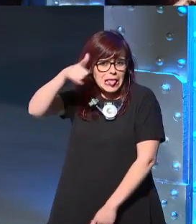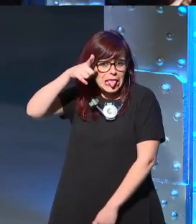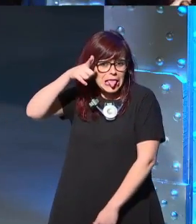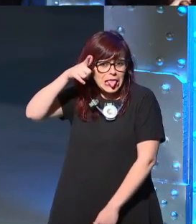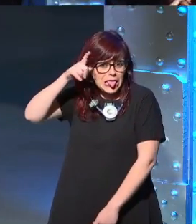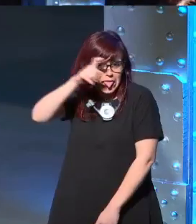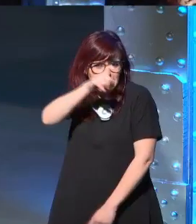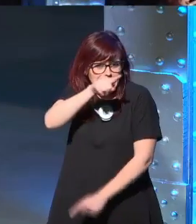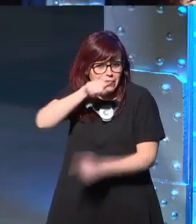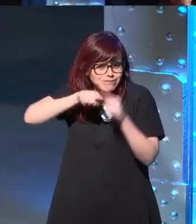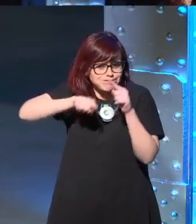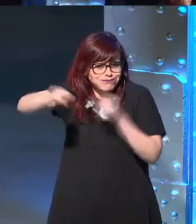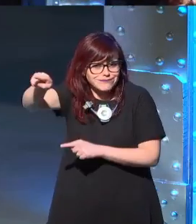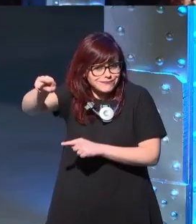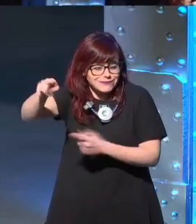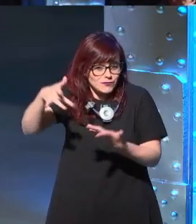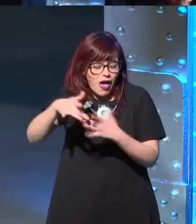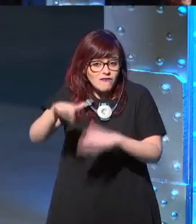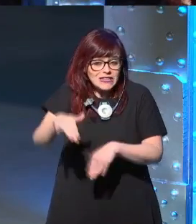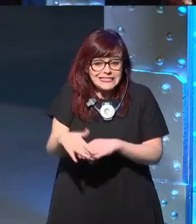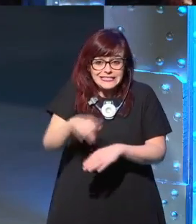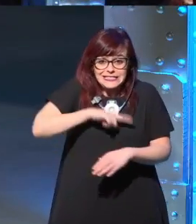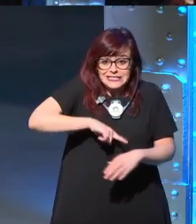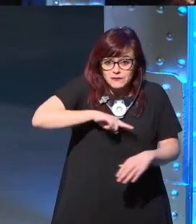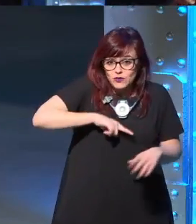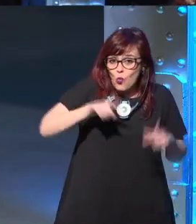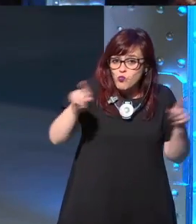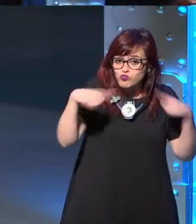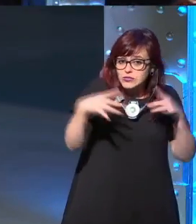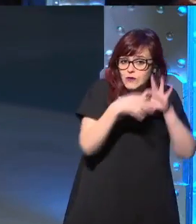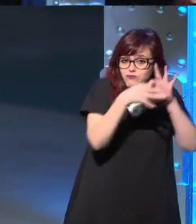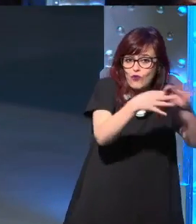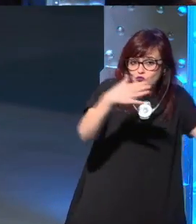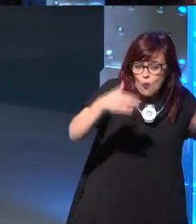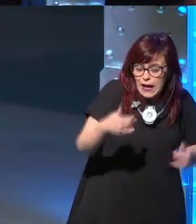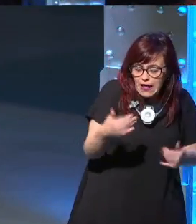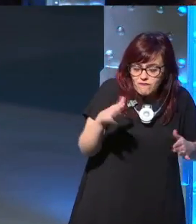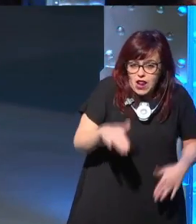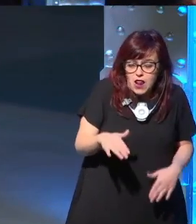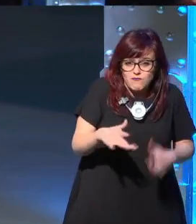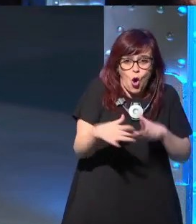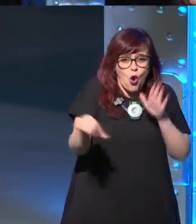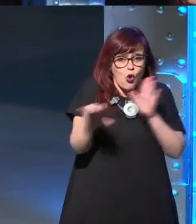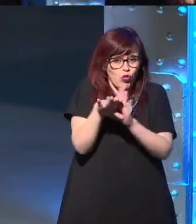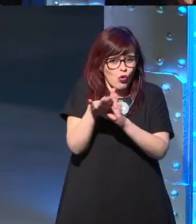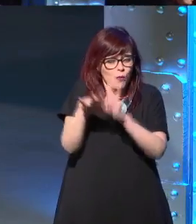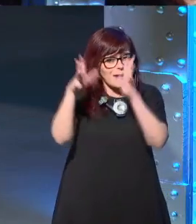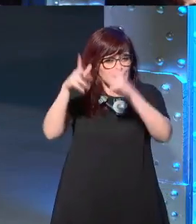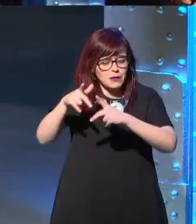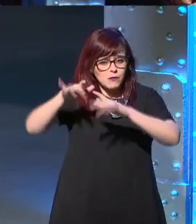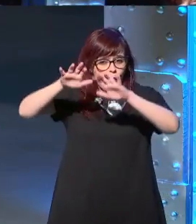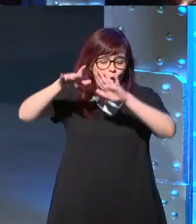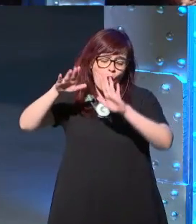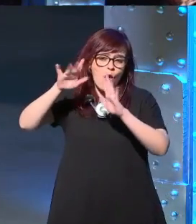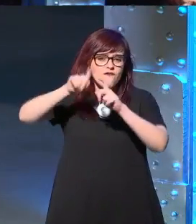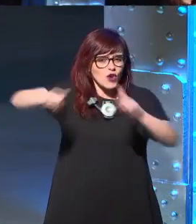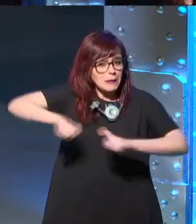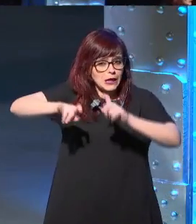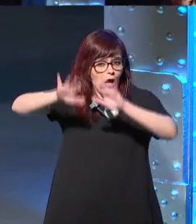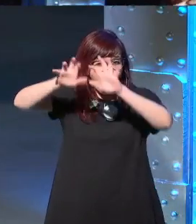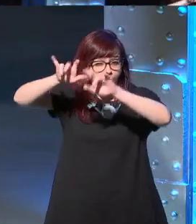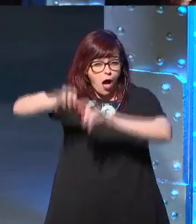feel for music, no feel for art. You do wonderful coding, but you don't create something that touches us as